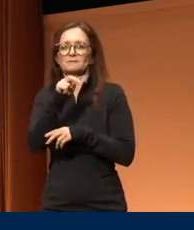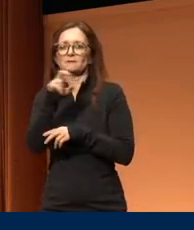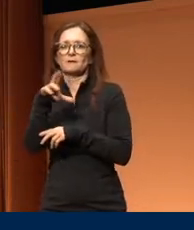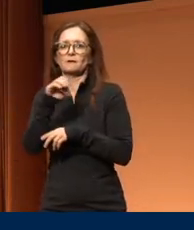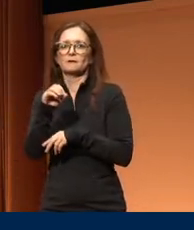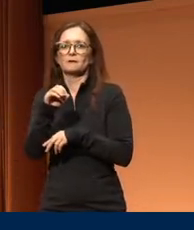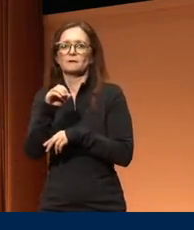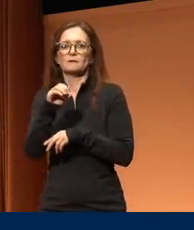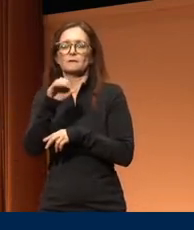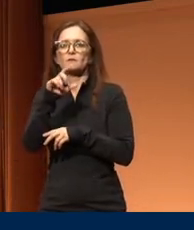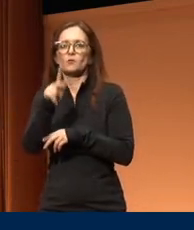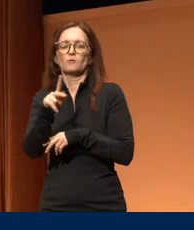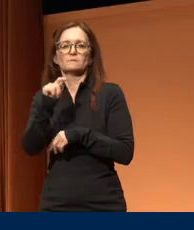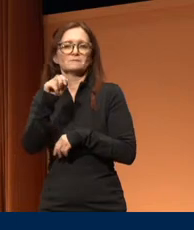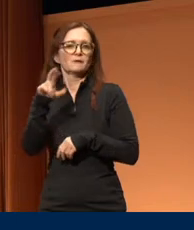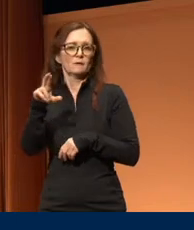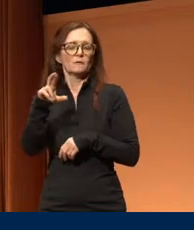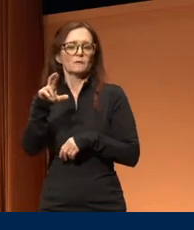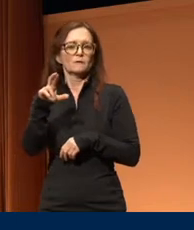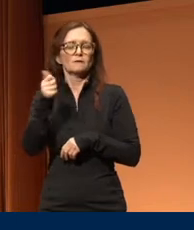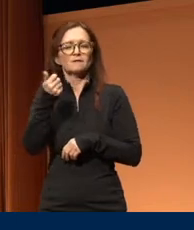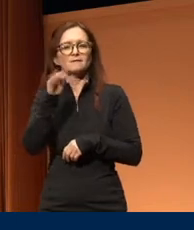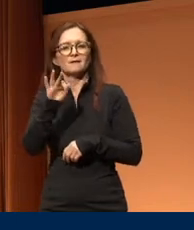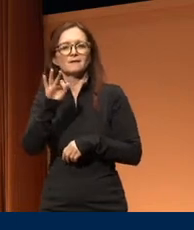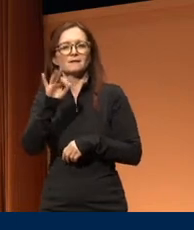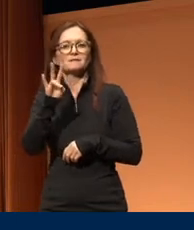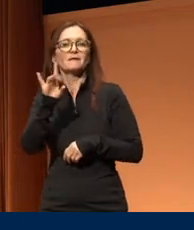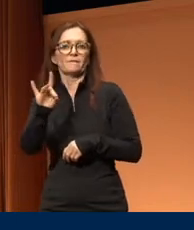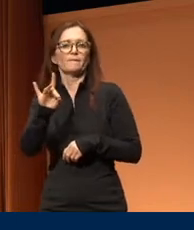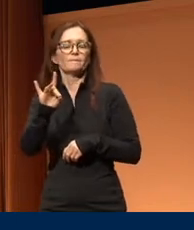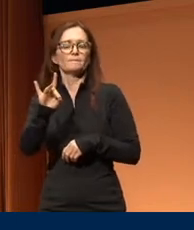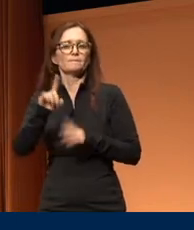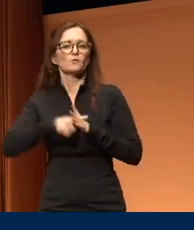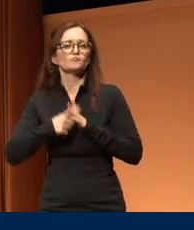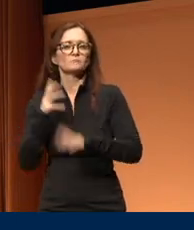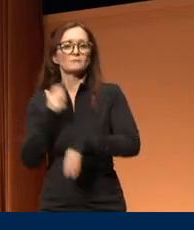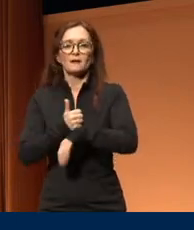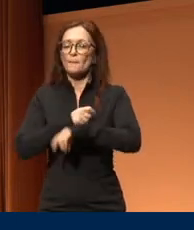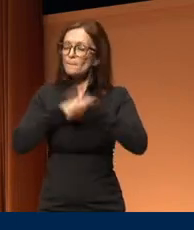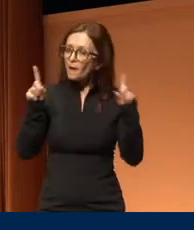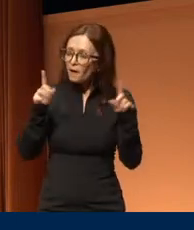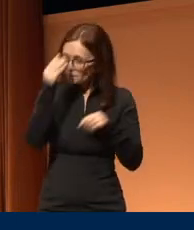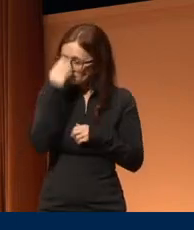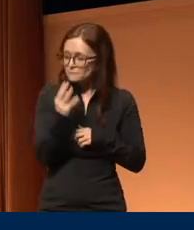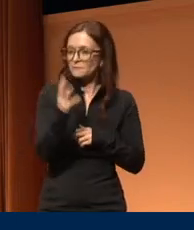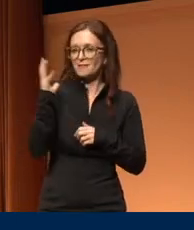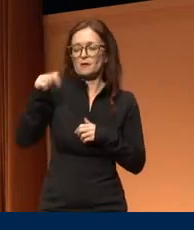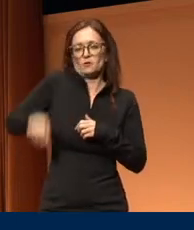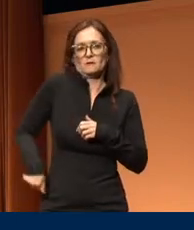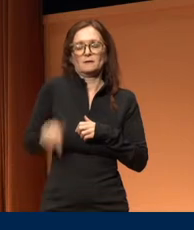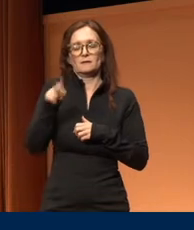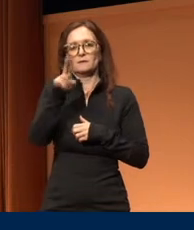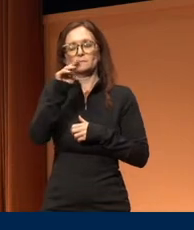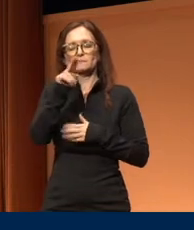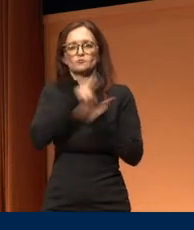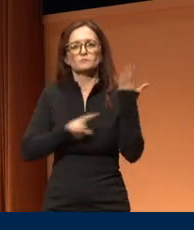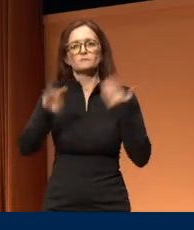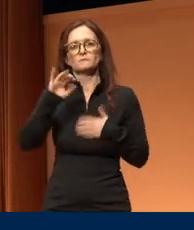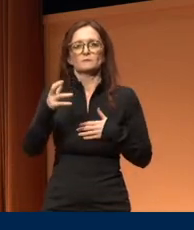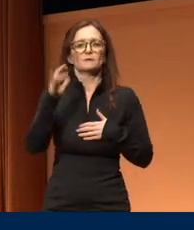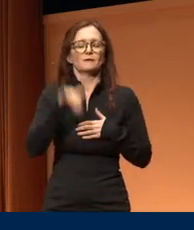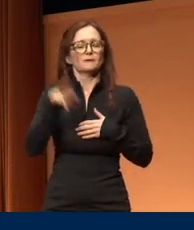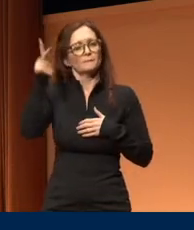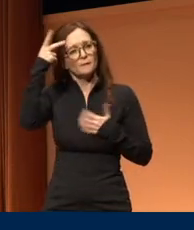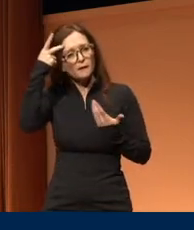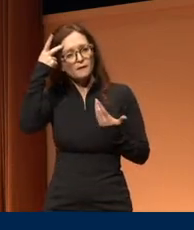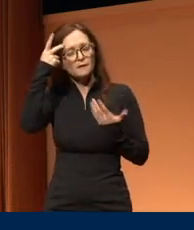and Obert Clark Tanner in 1978. However, a lecture at Michigan the previous year by the political